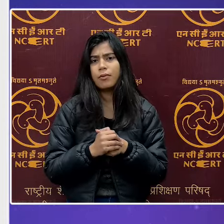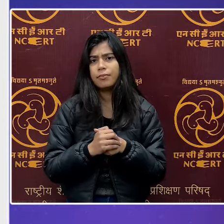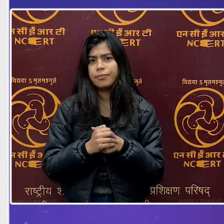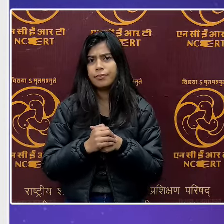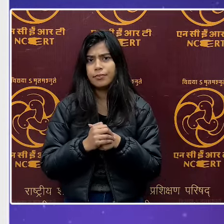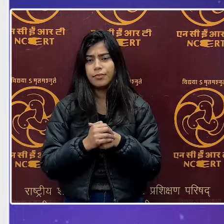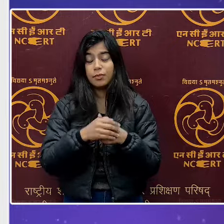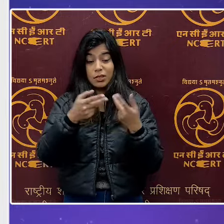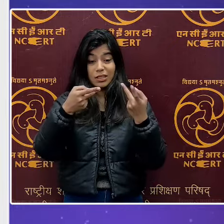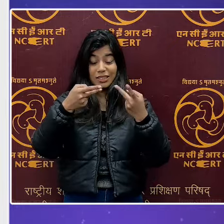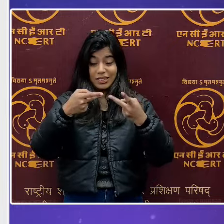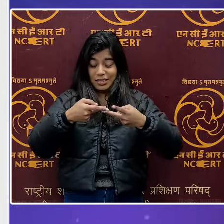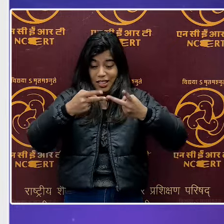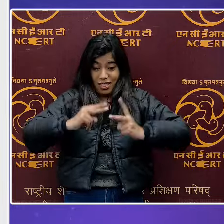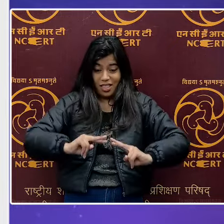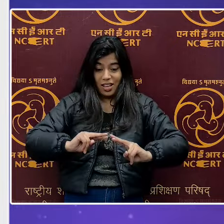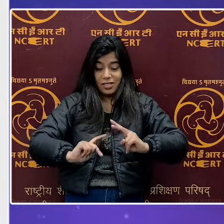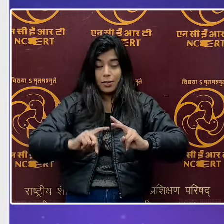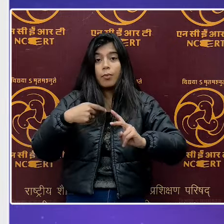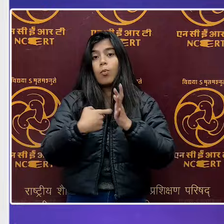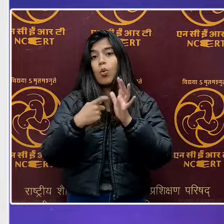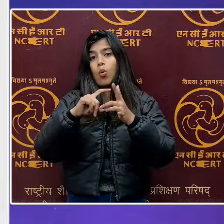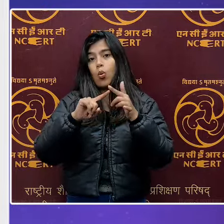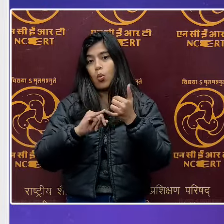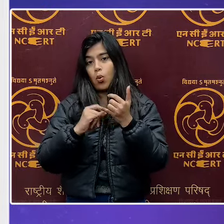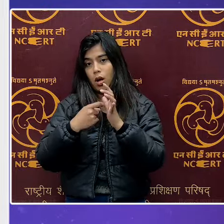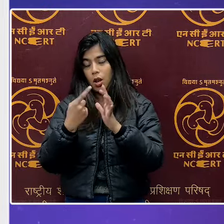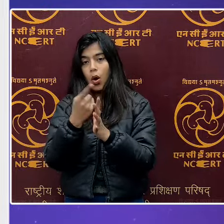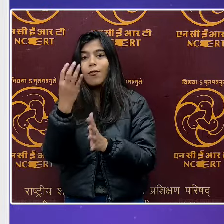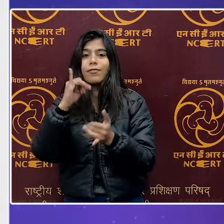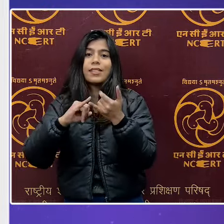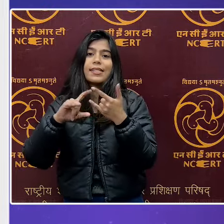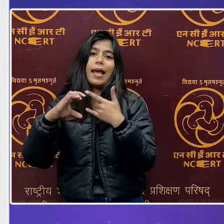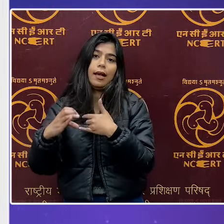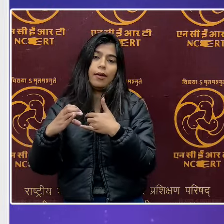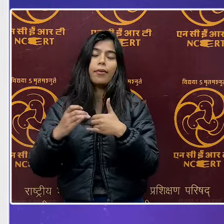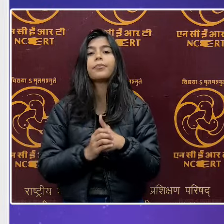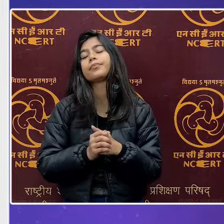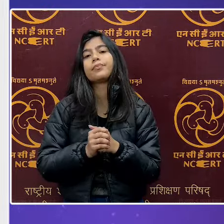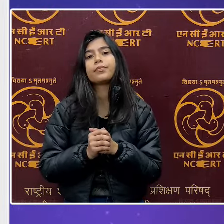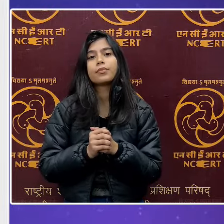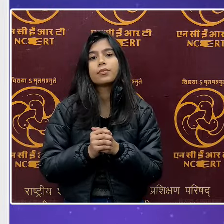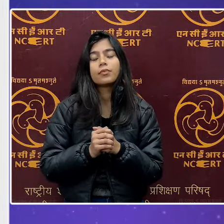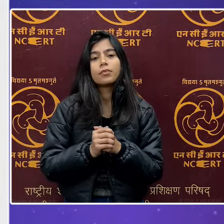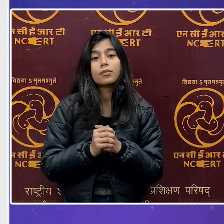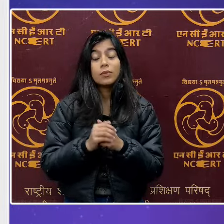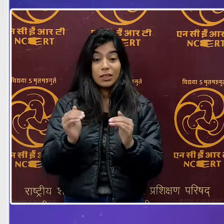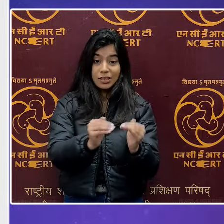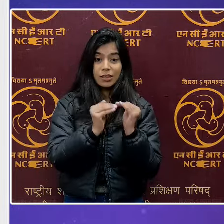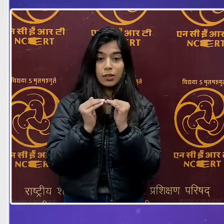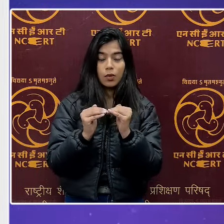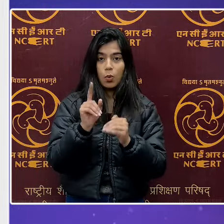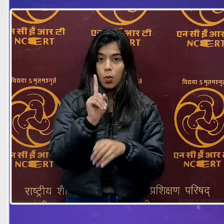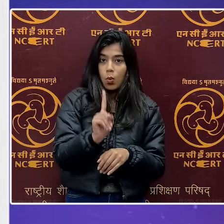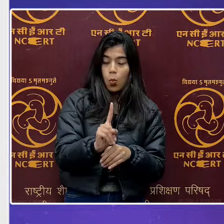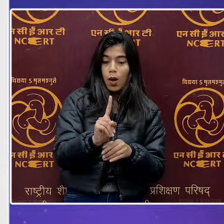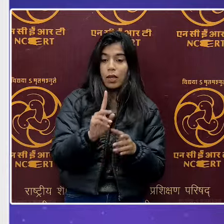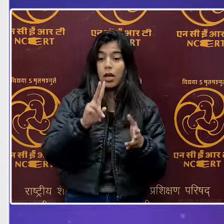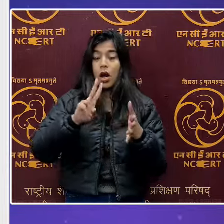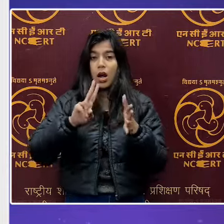is reciprocal of second. Now, 1 second inverse is equal to 1